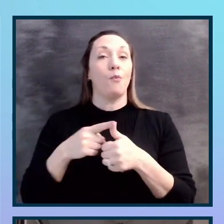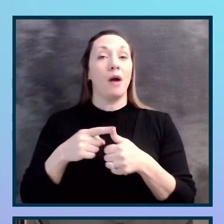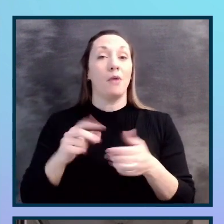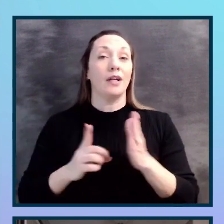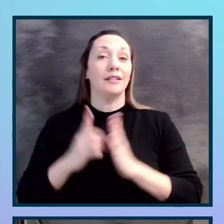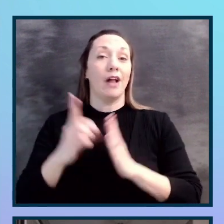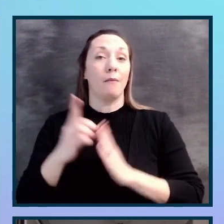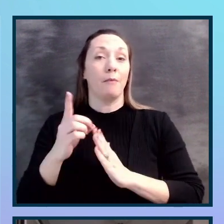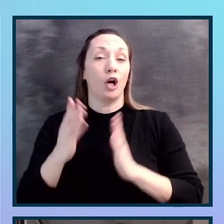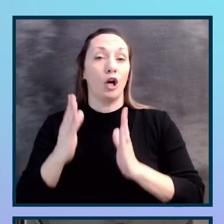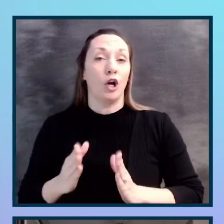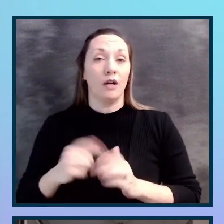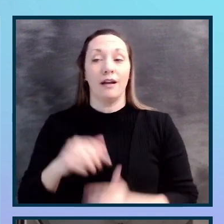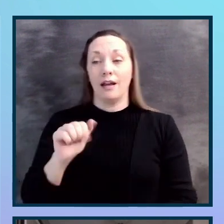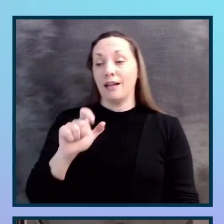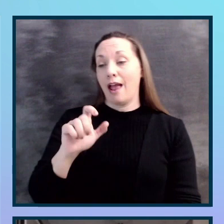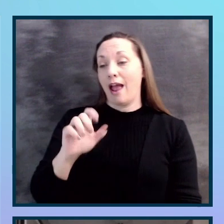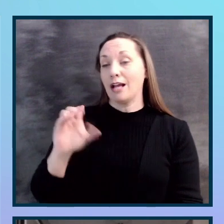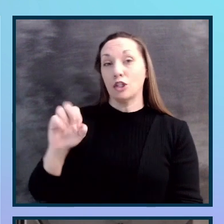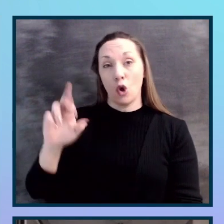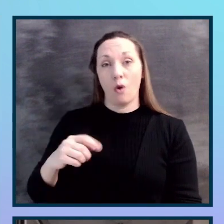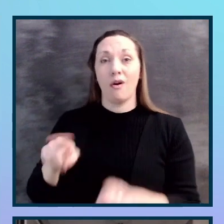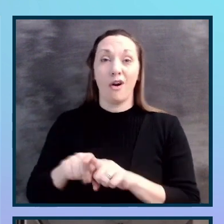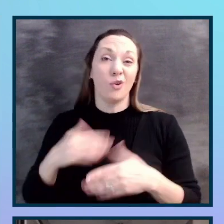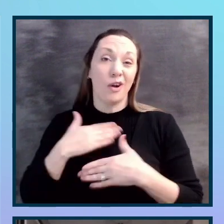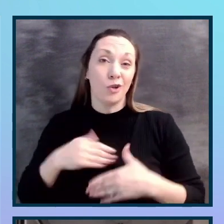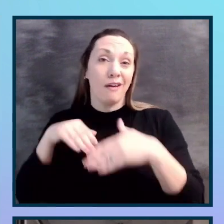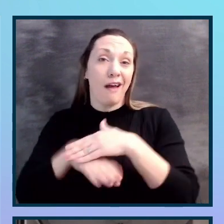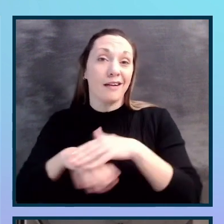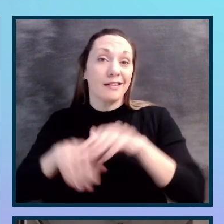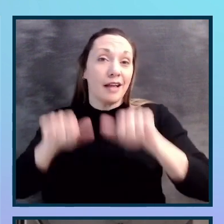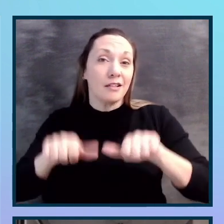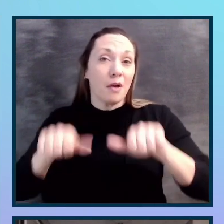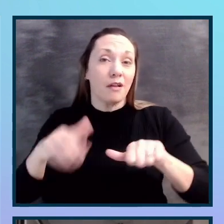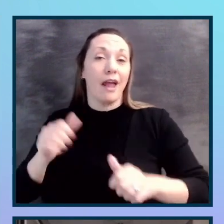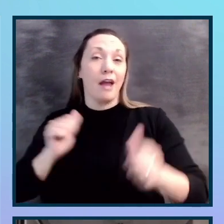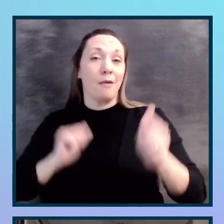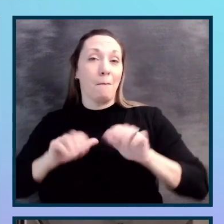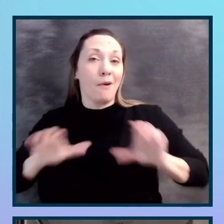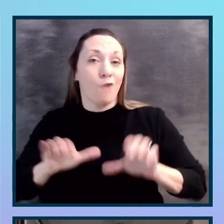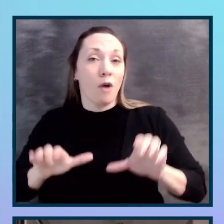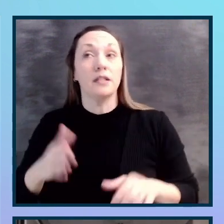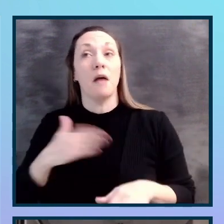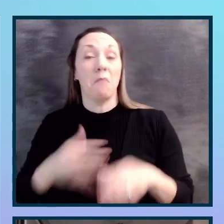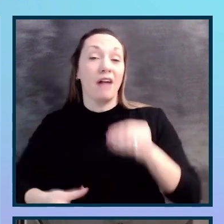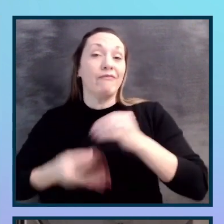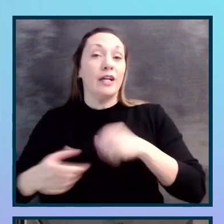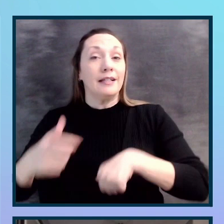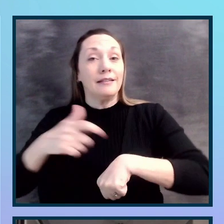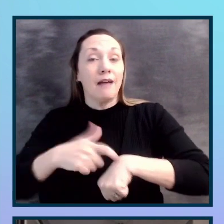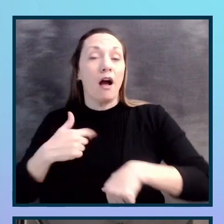Axe Core. I also enjoy accessibility and performance. And in my free time, I like to create